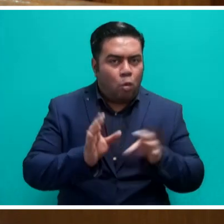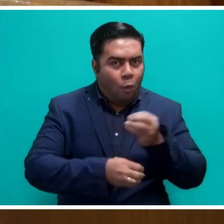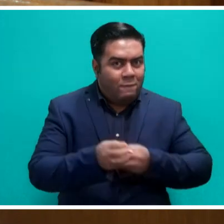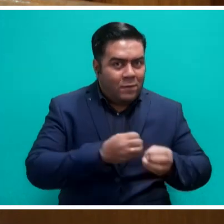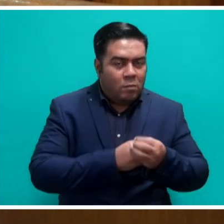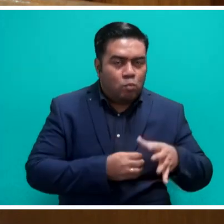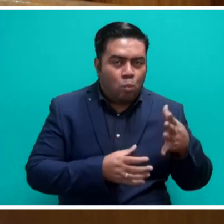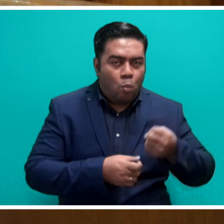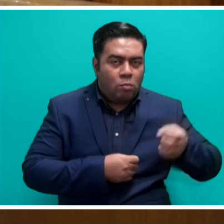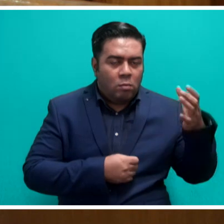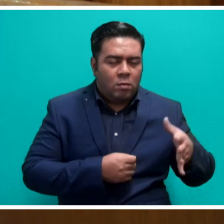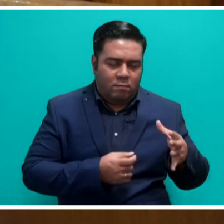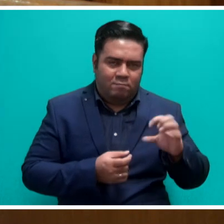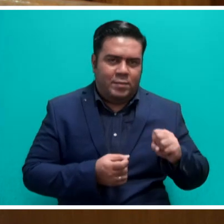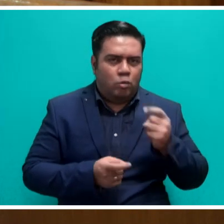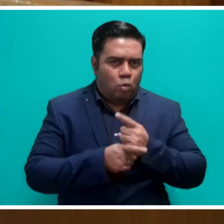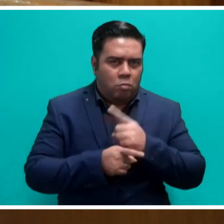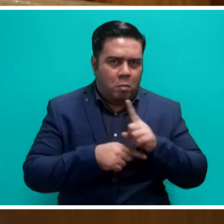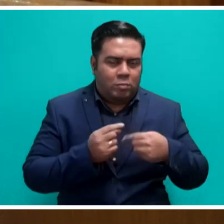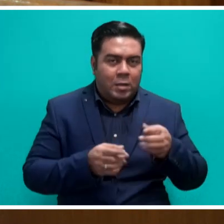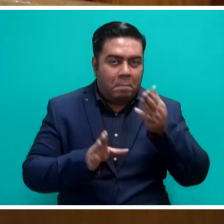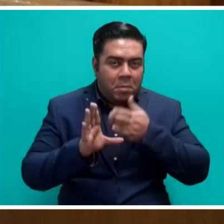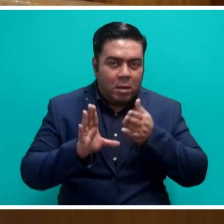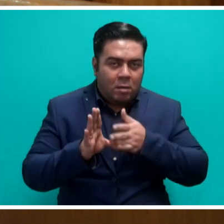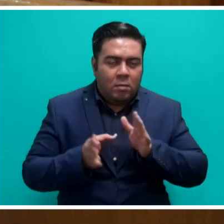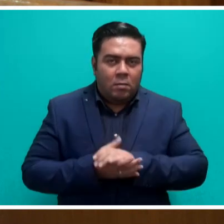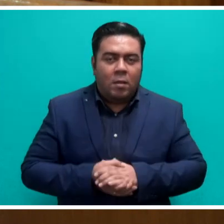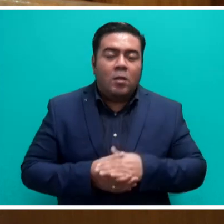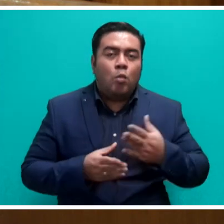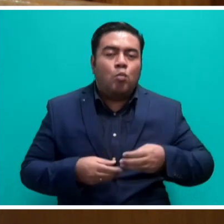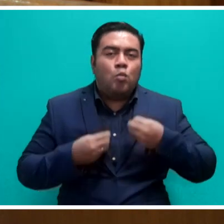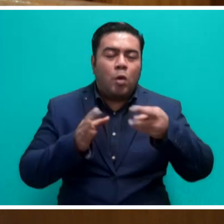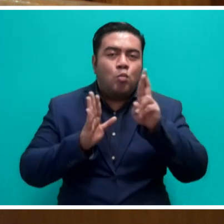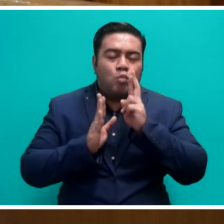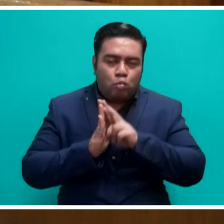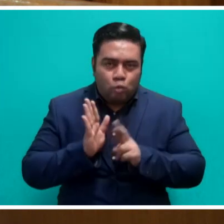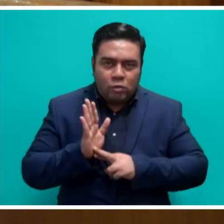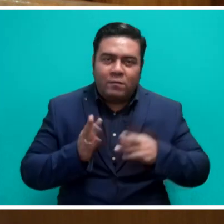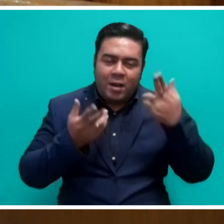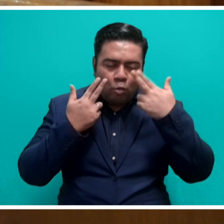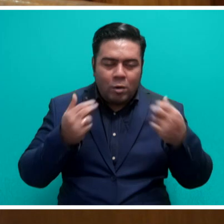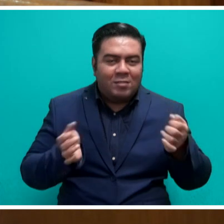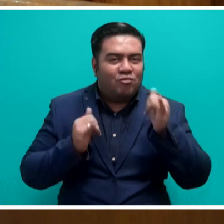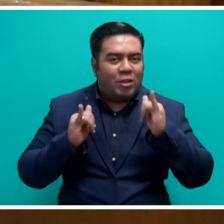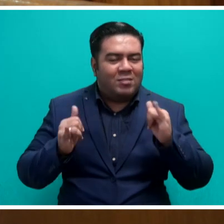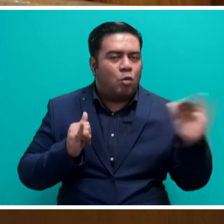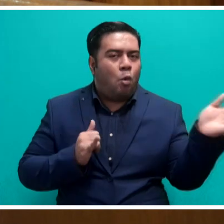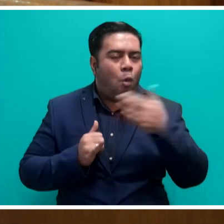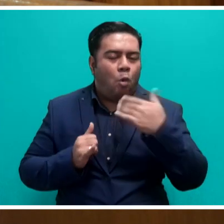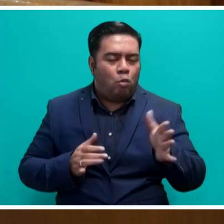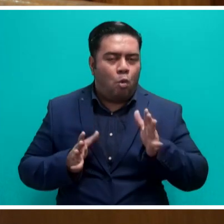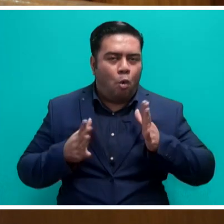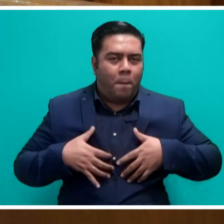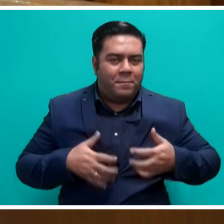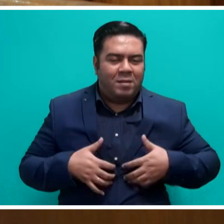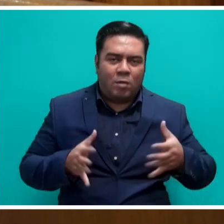media reports. In accordance with due processes and the rules of natural justice, all complaints against